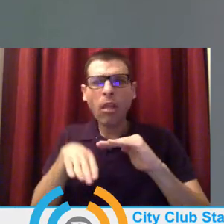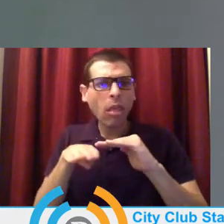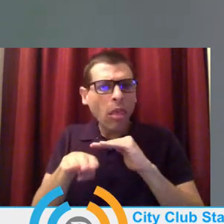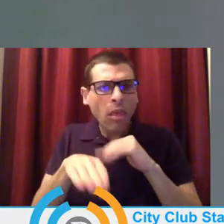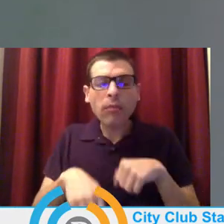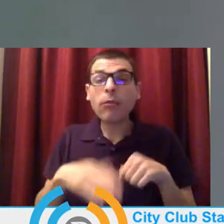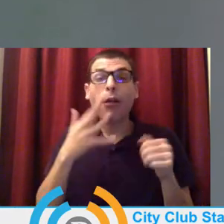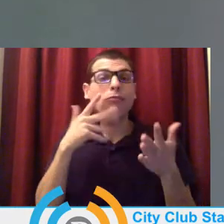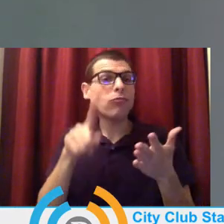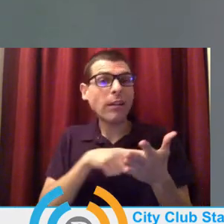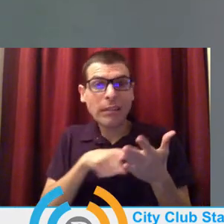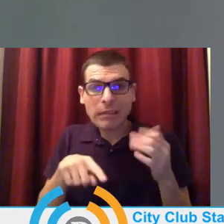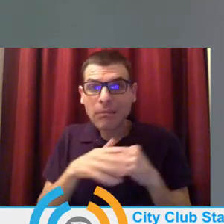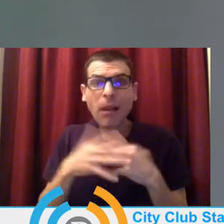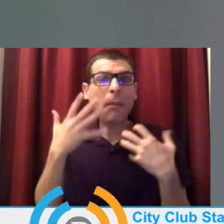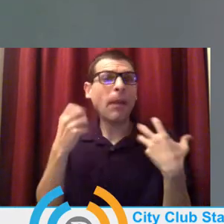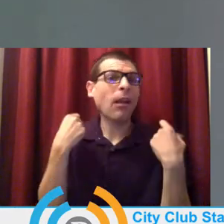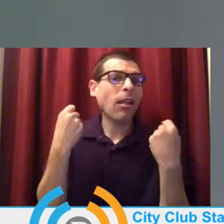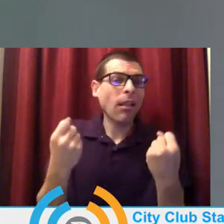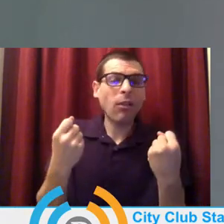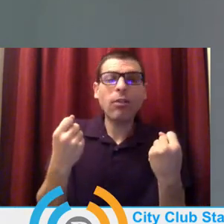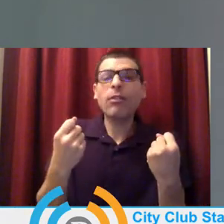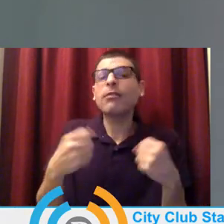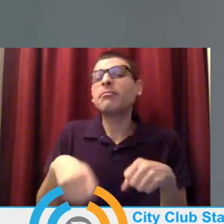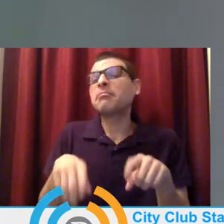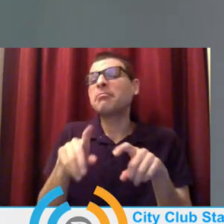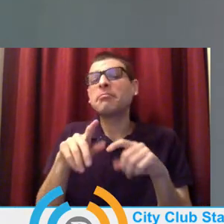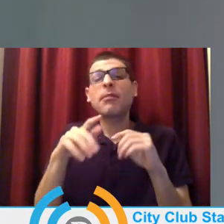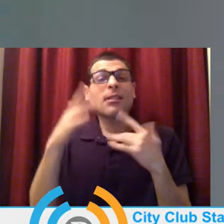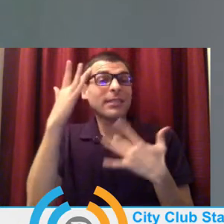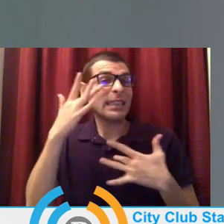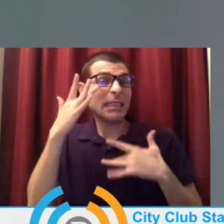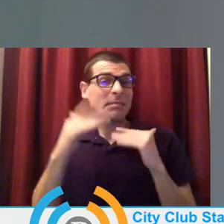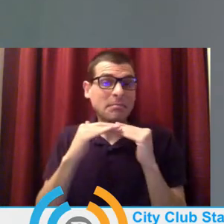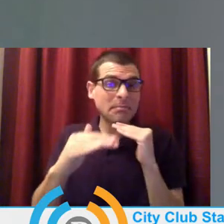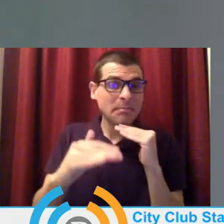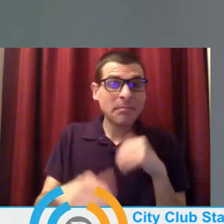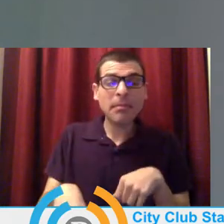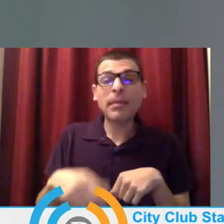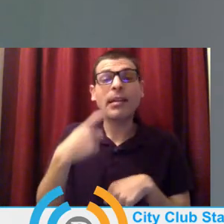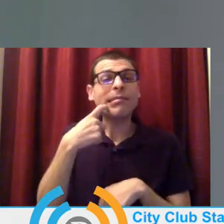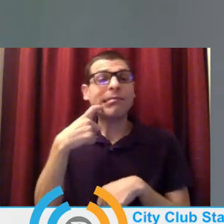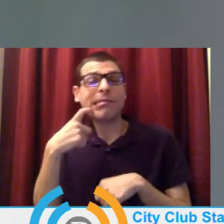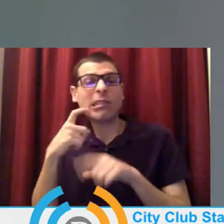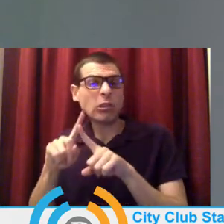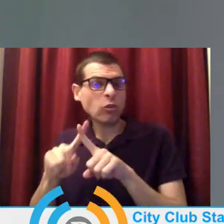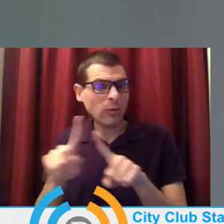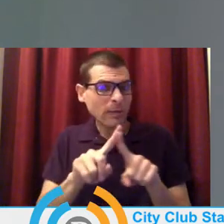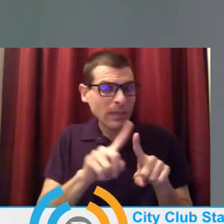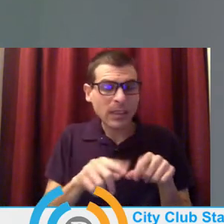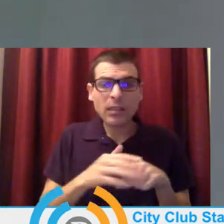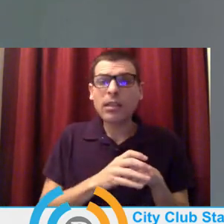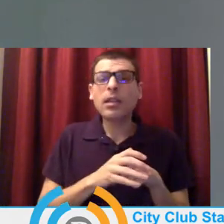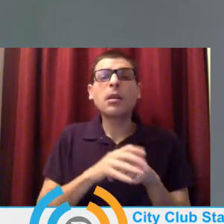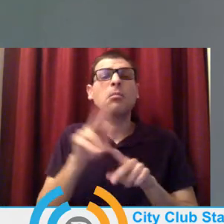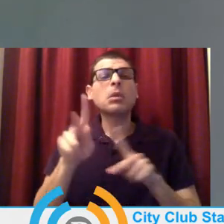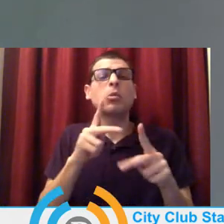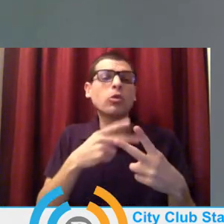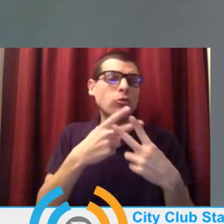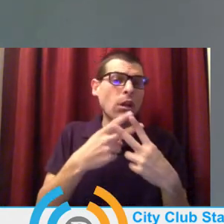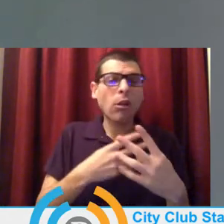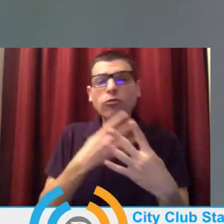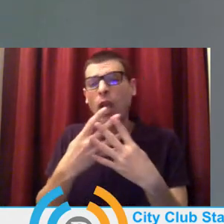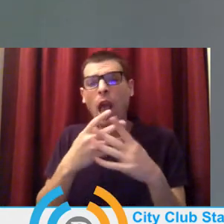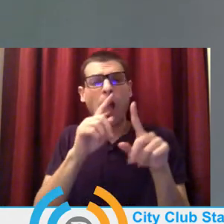racism, mental health challenges, chronic health conditions, substance use disorders, and time spent in the justice system.